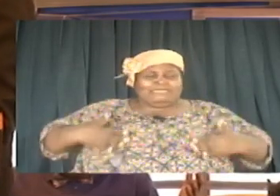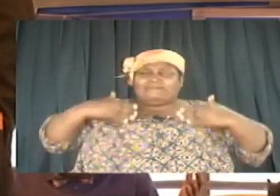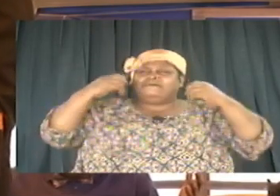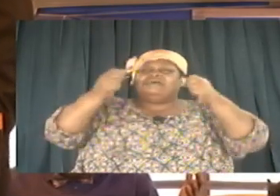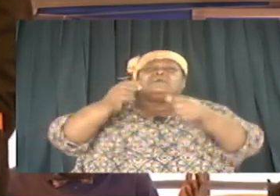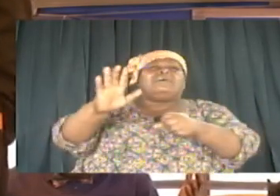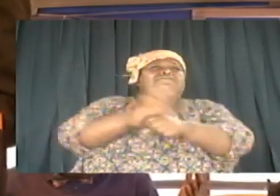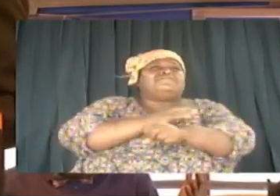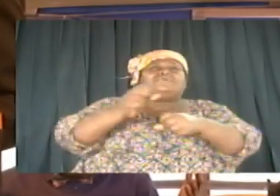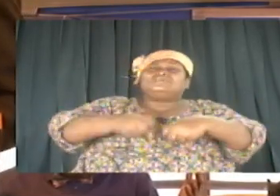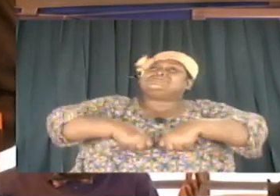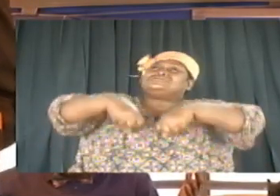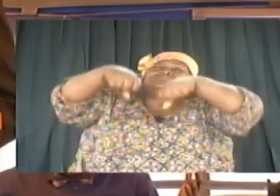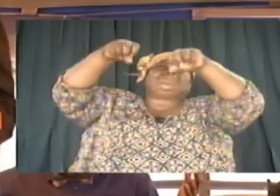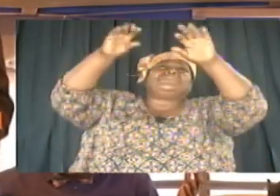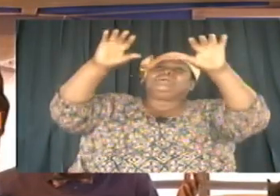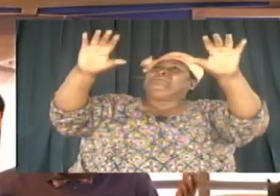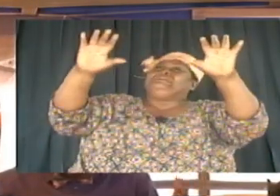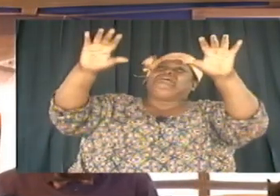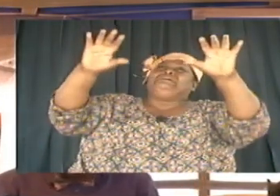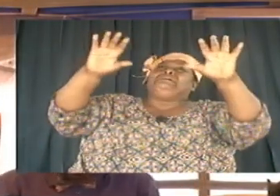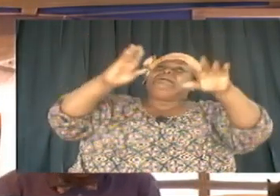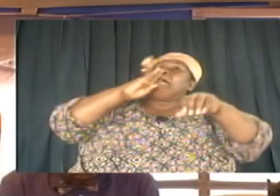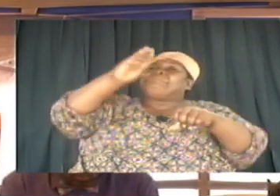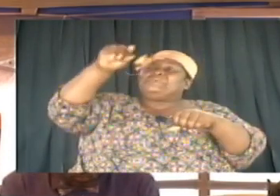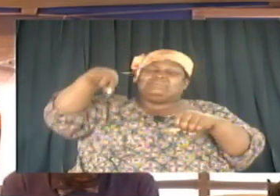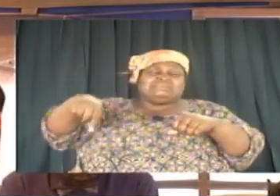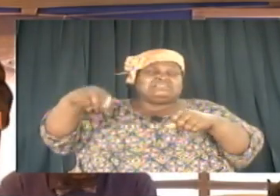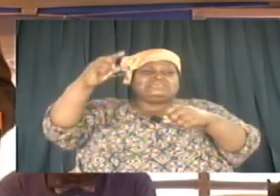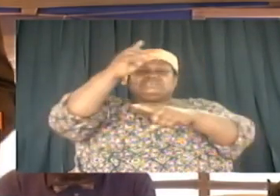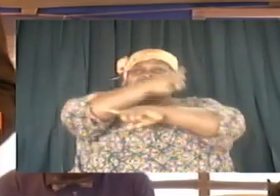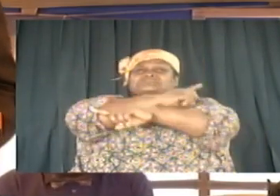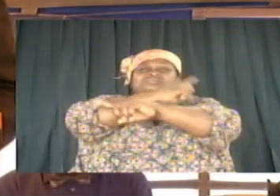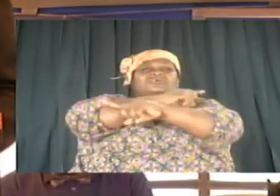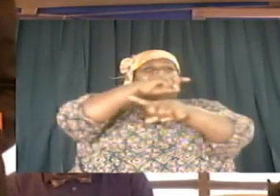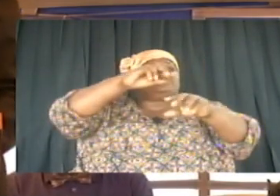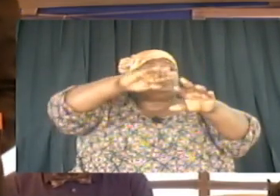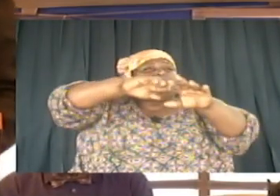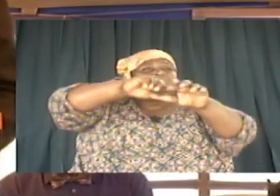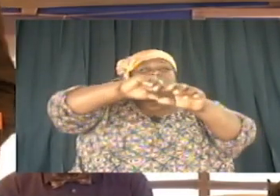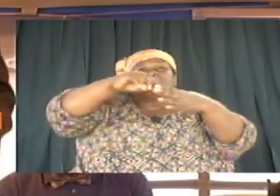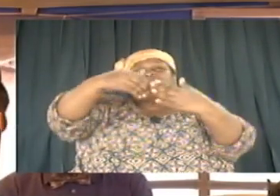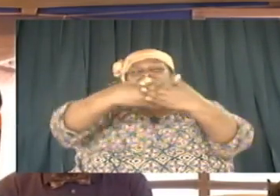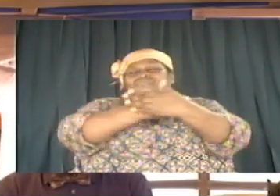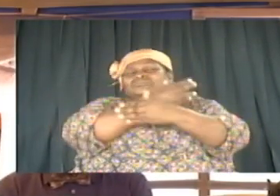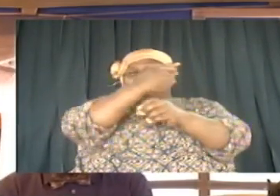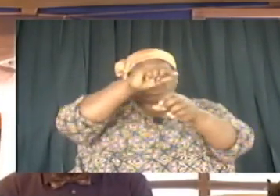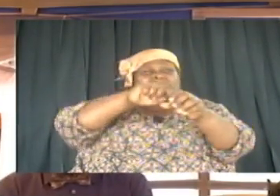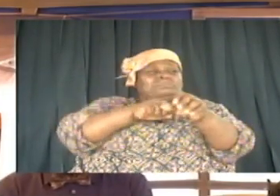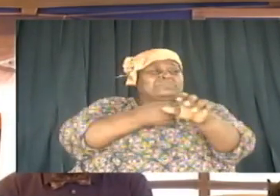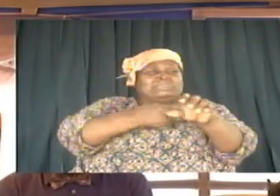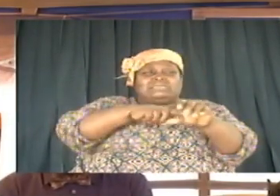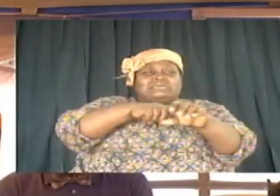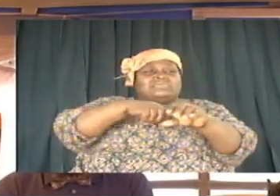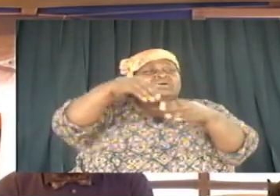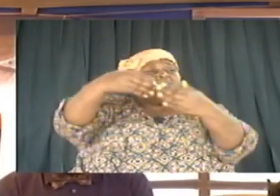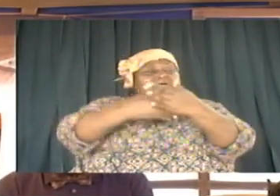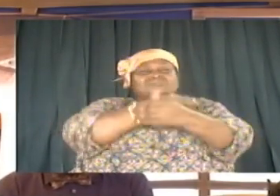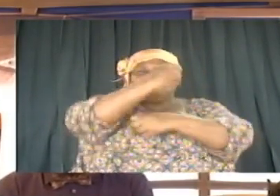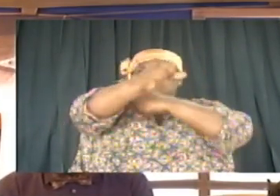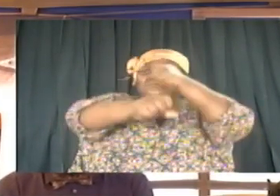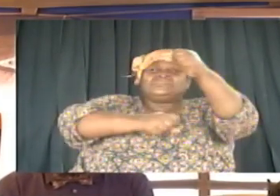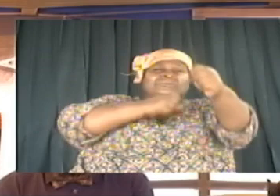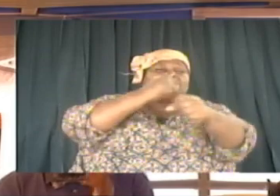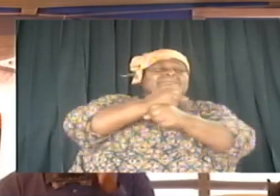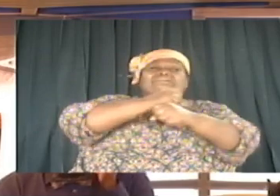surrendered. And we want to make this day a day of new beginnings. We want this to be a new year, a new